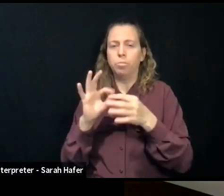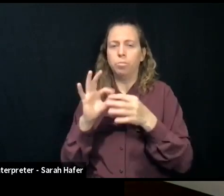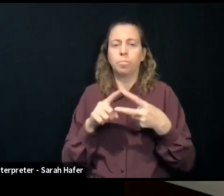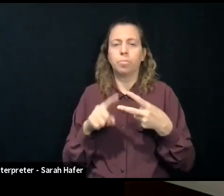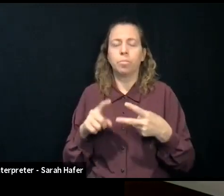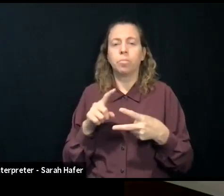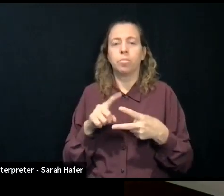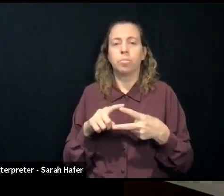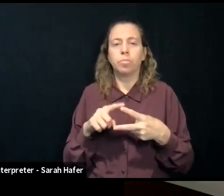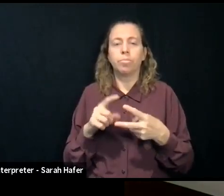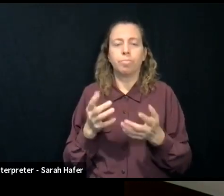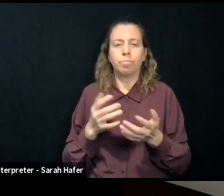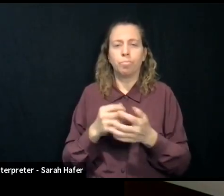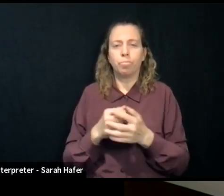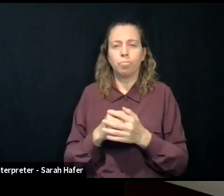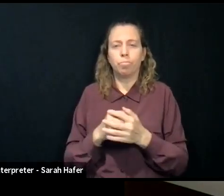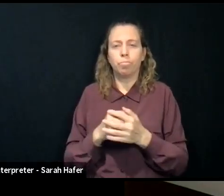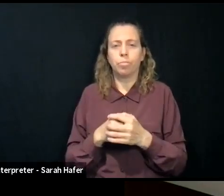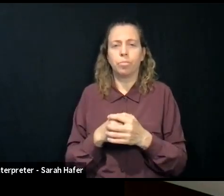The first is that